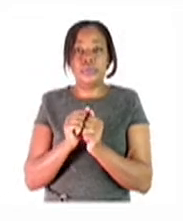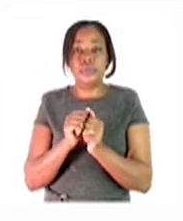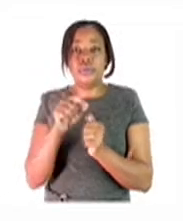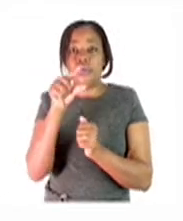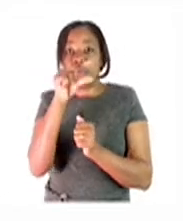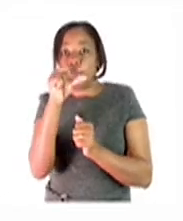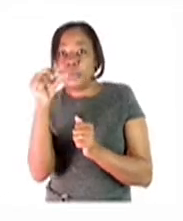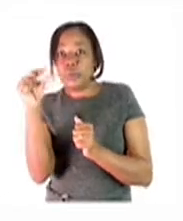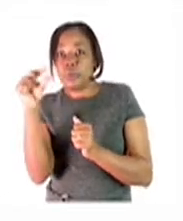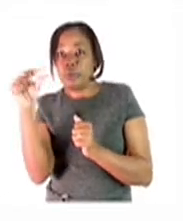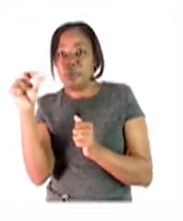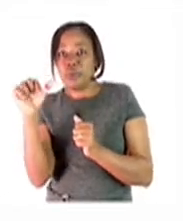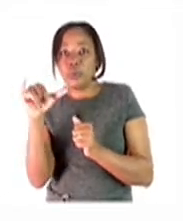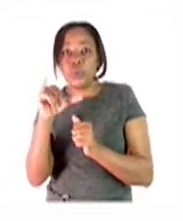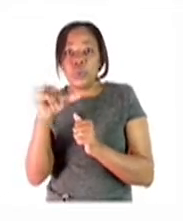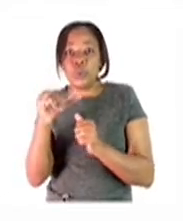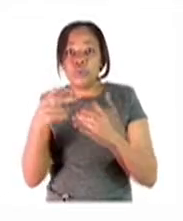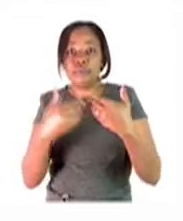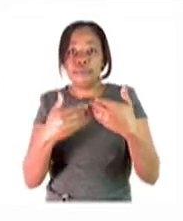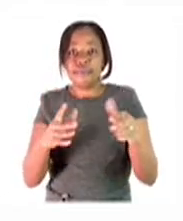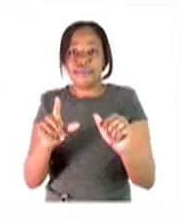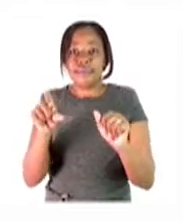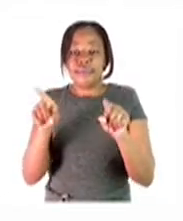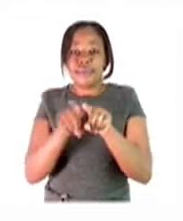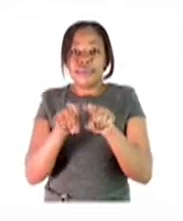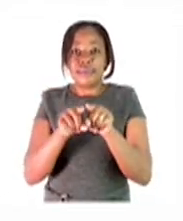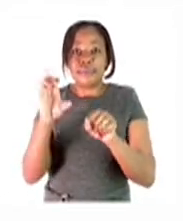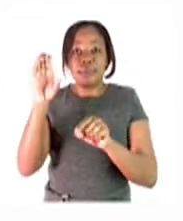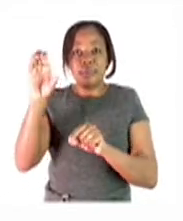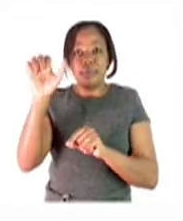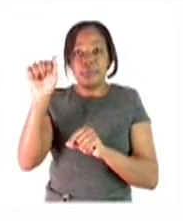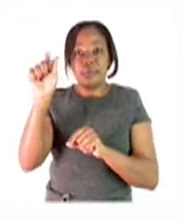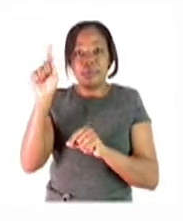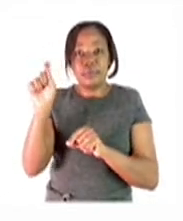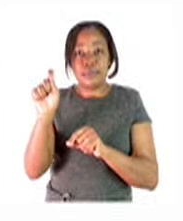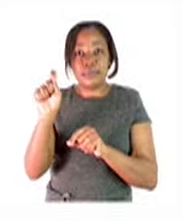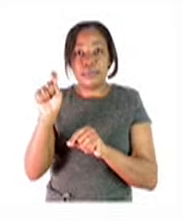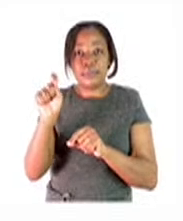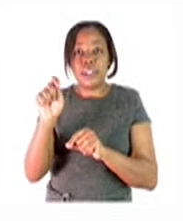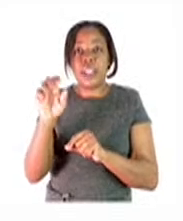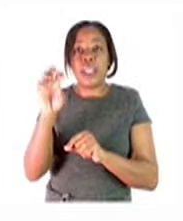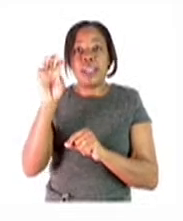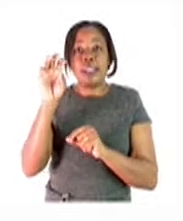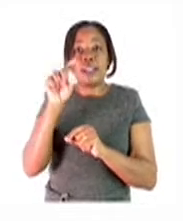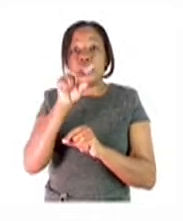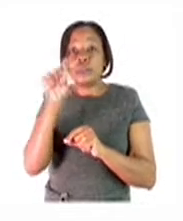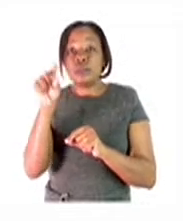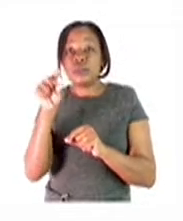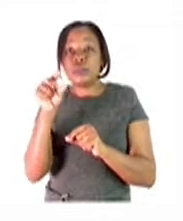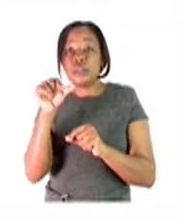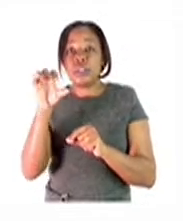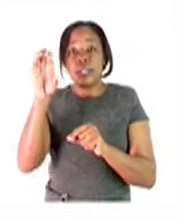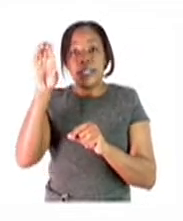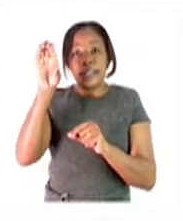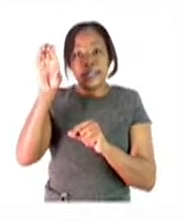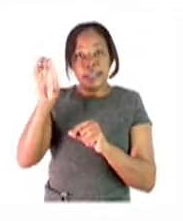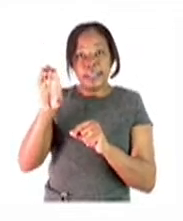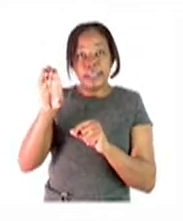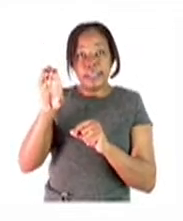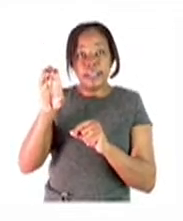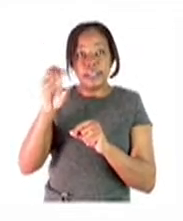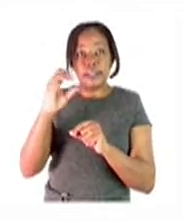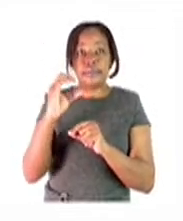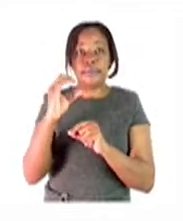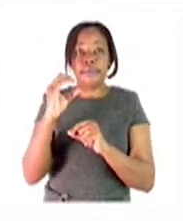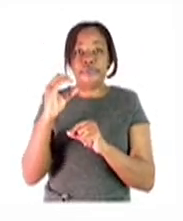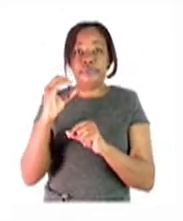that you are going to find the 2 letters which sounds in the name of this